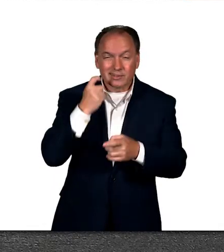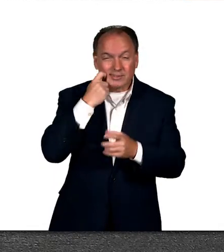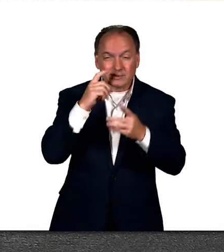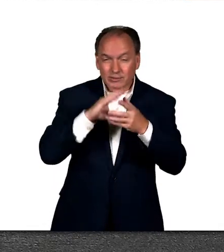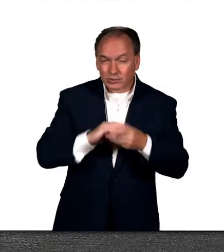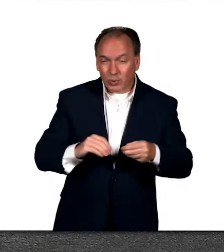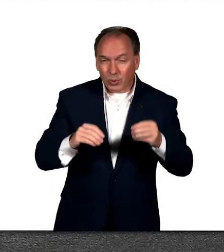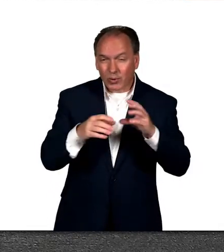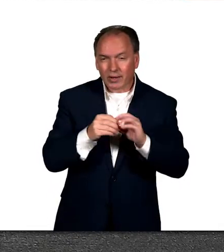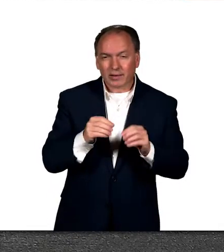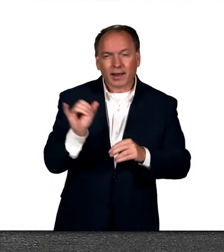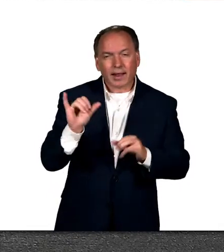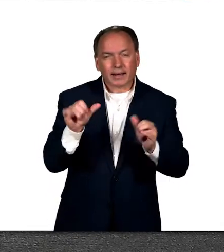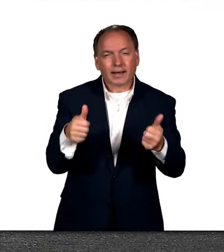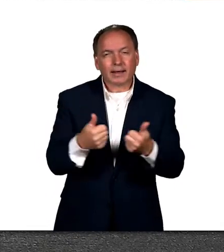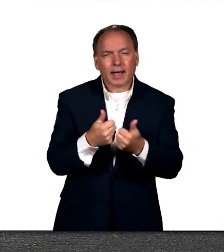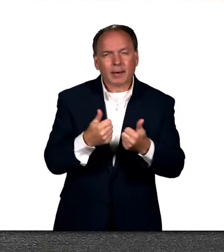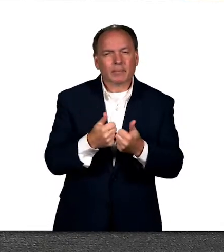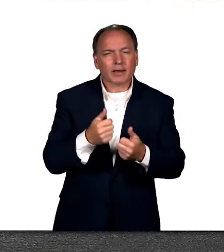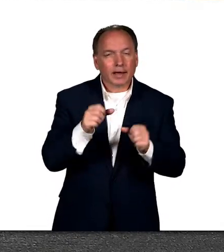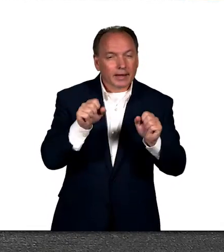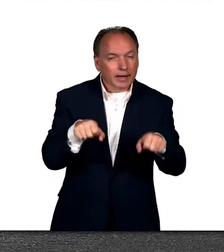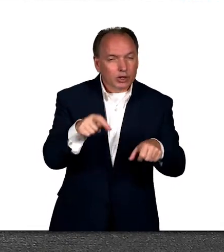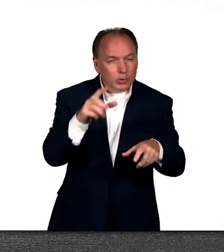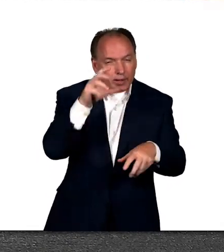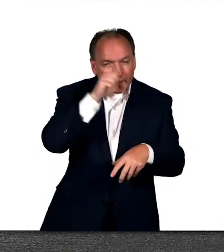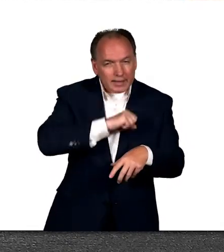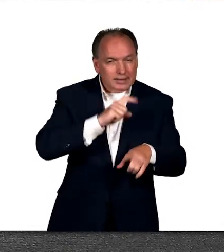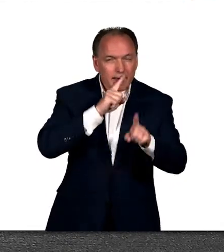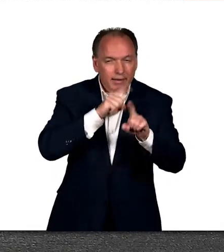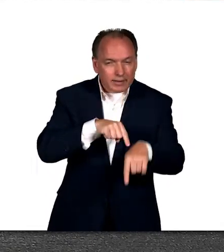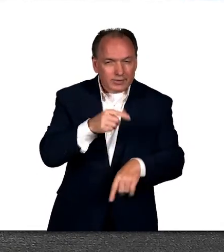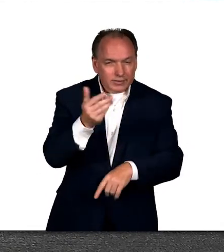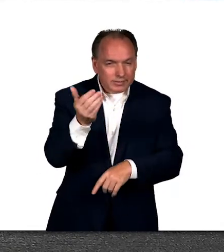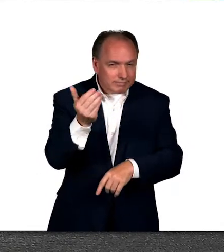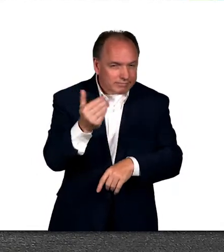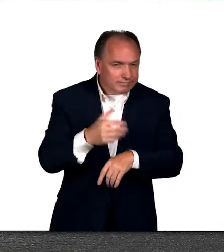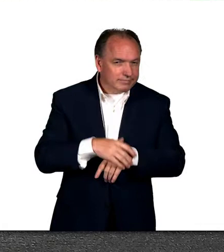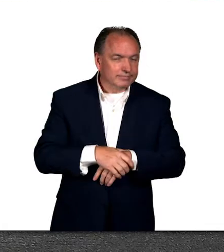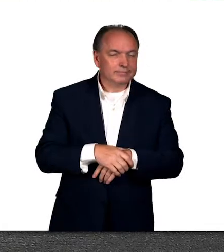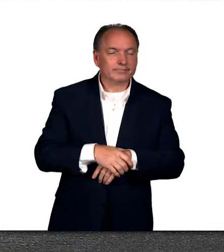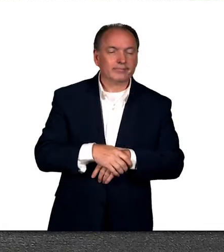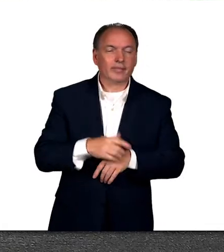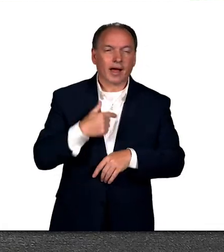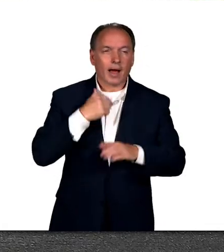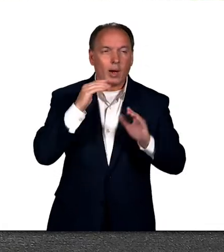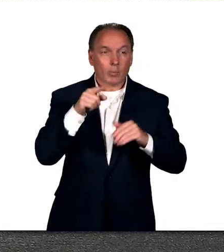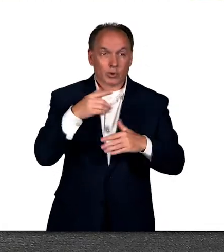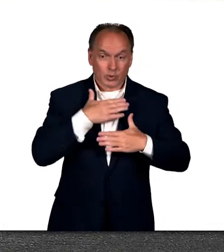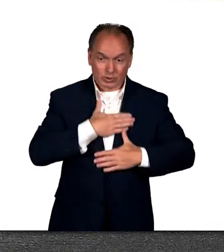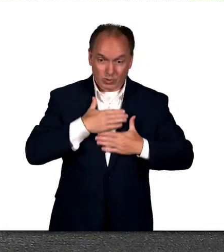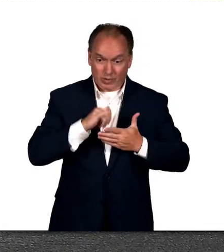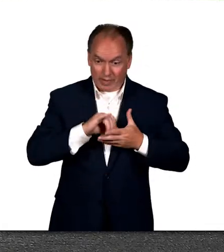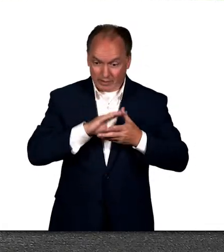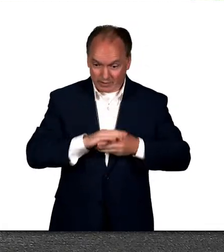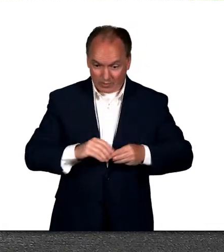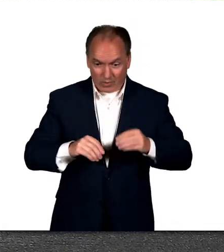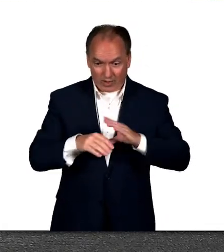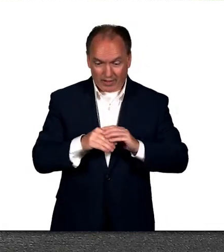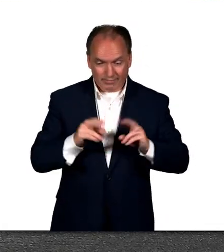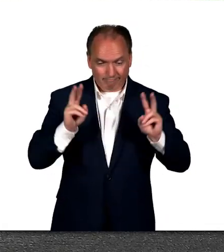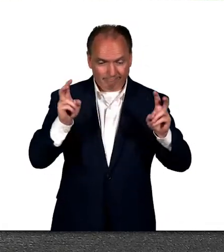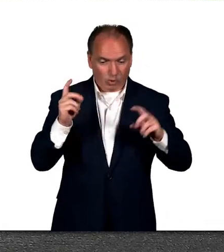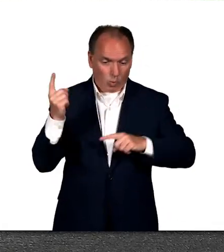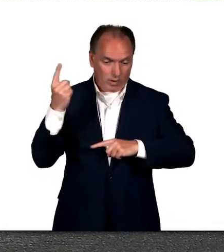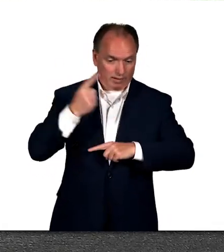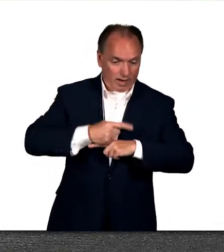story. It's kind of a game. Let's see if you can guess the answers. Well, I hope you enjoyed that story, A Day on the